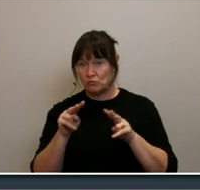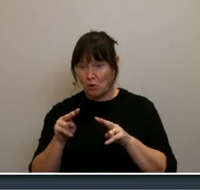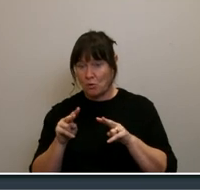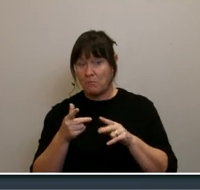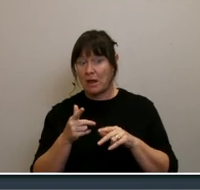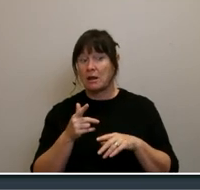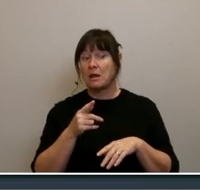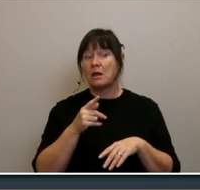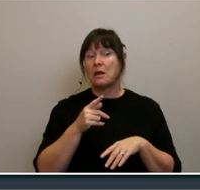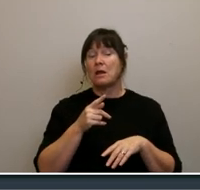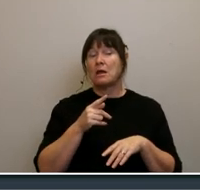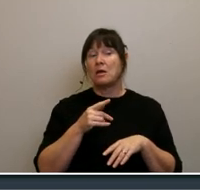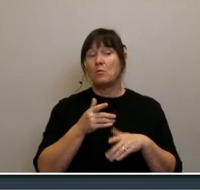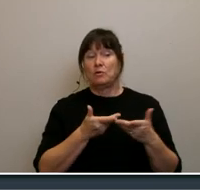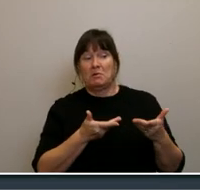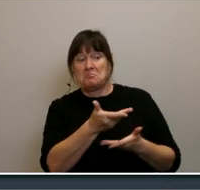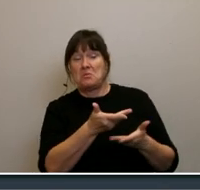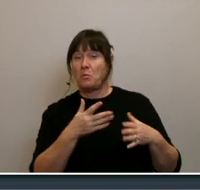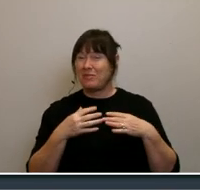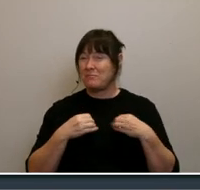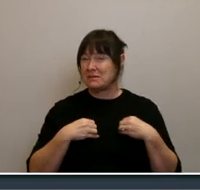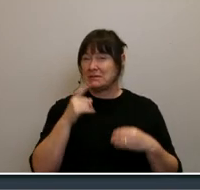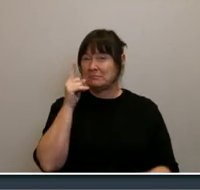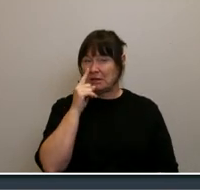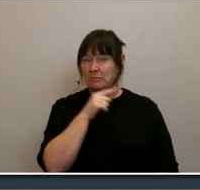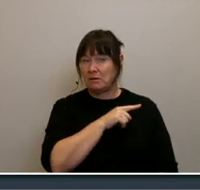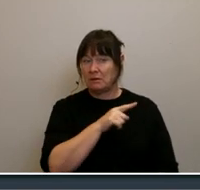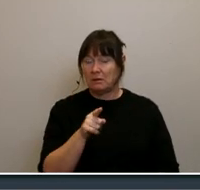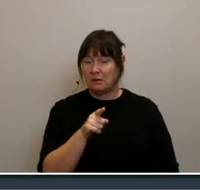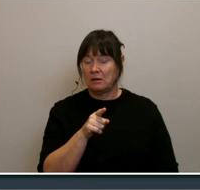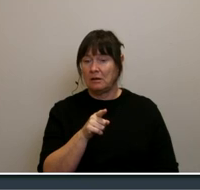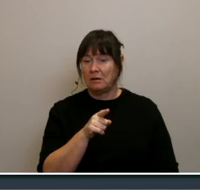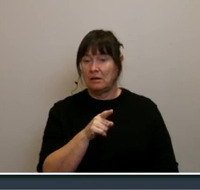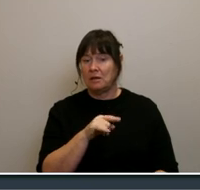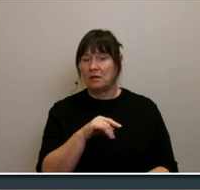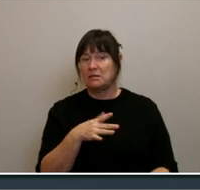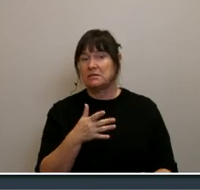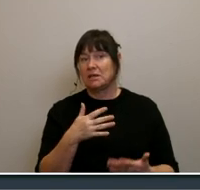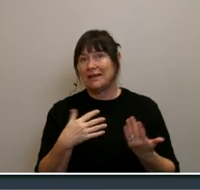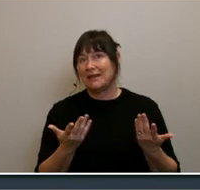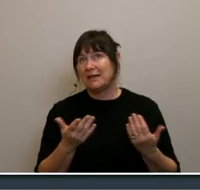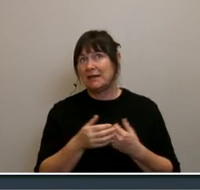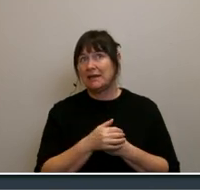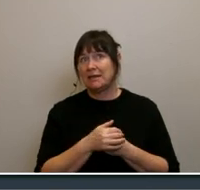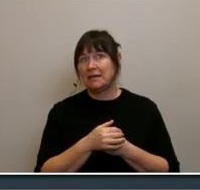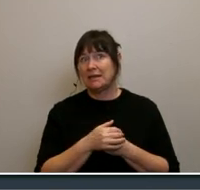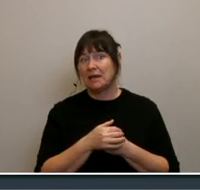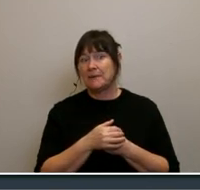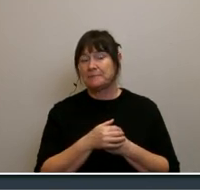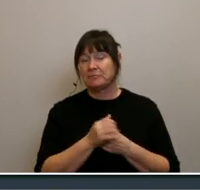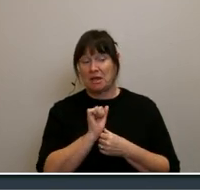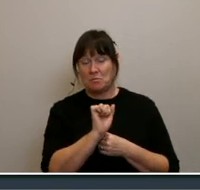with businesses in that vicinity, are there any particular features or skills that your network